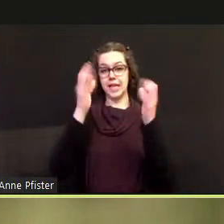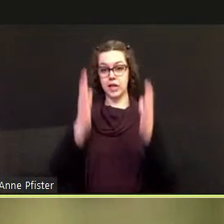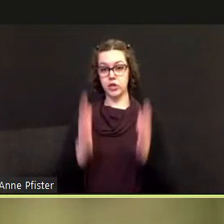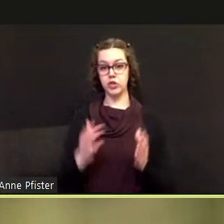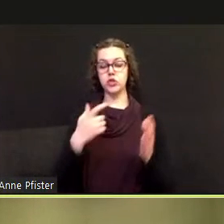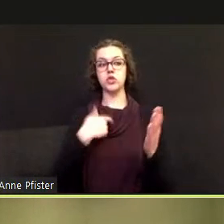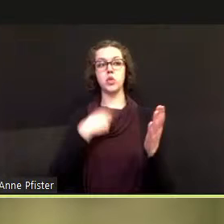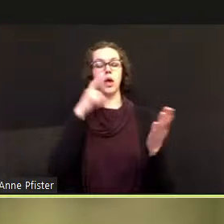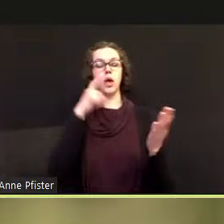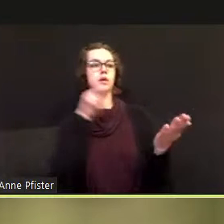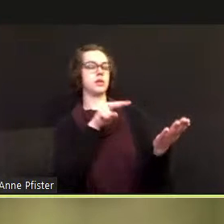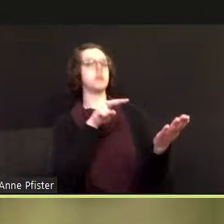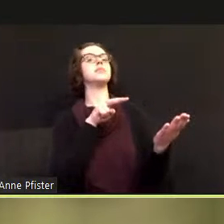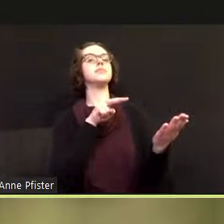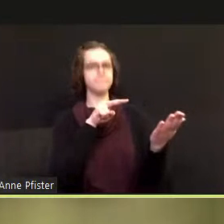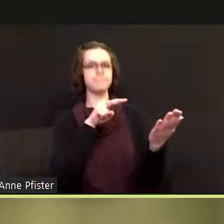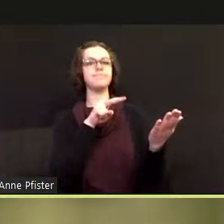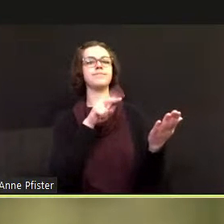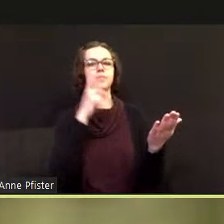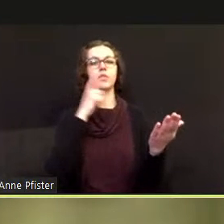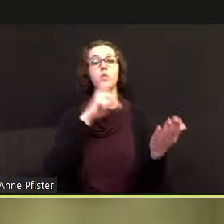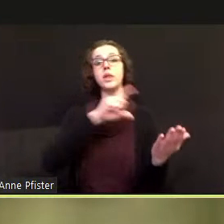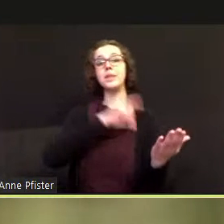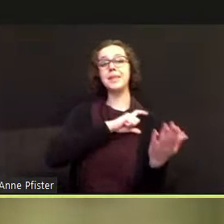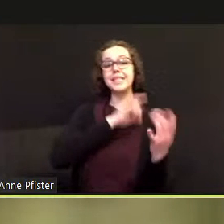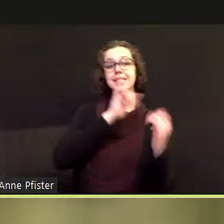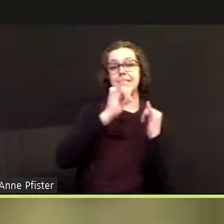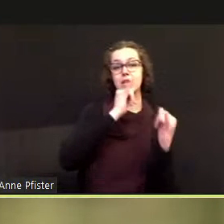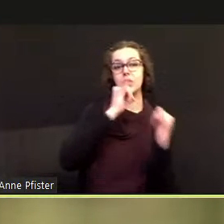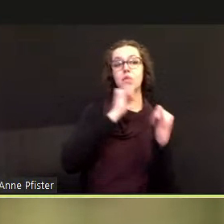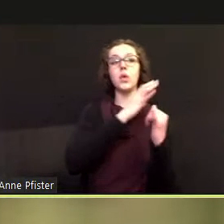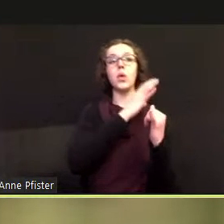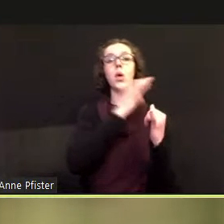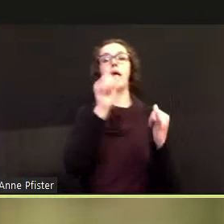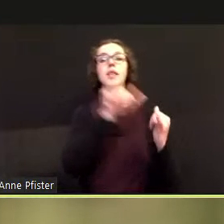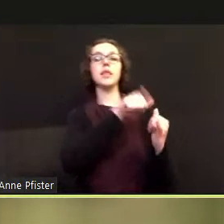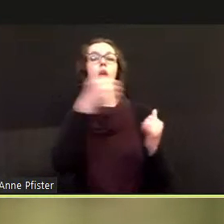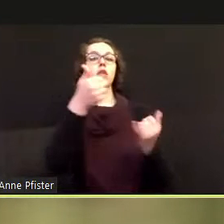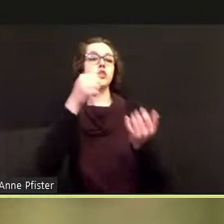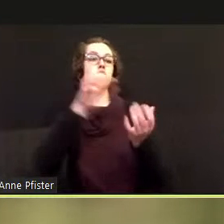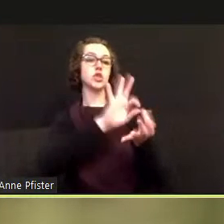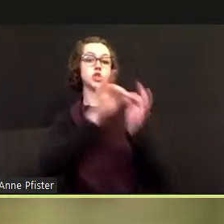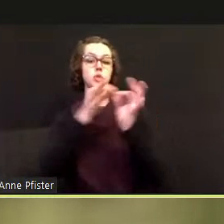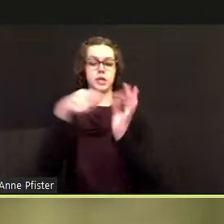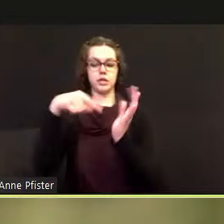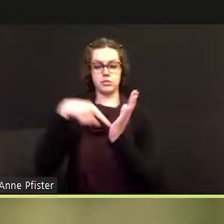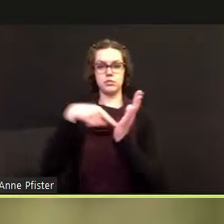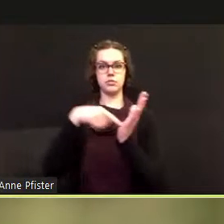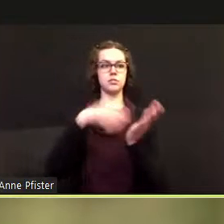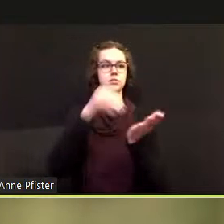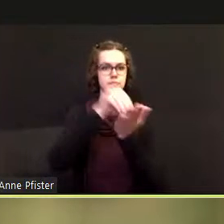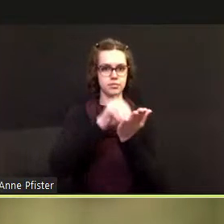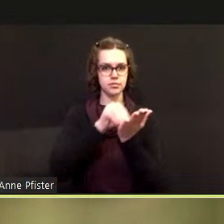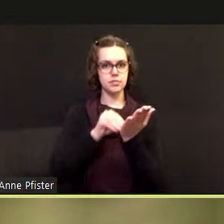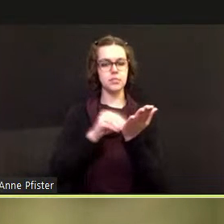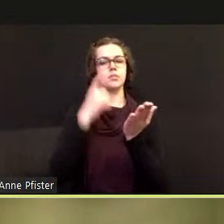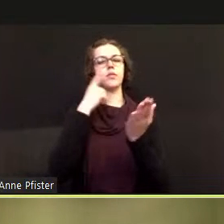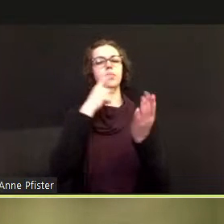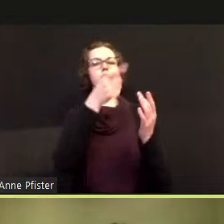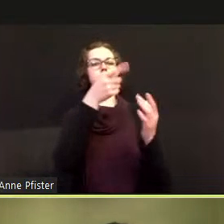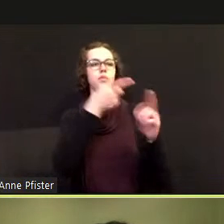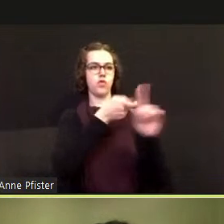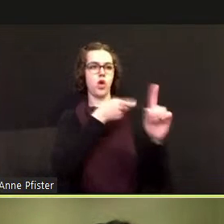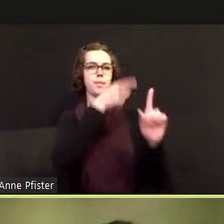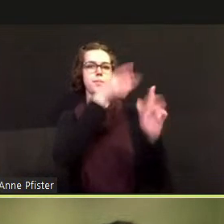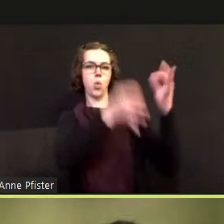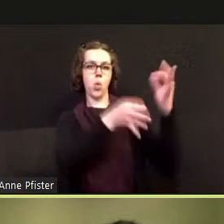police interview with the interpretation documents that Linda Carroll provided to the court, and our interpretations of the signing matched very